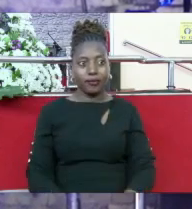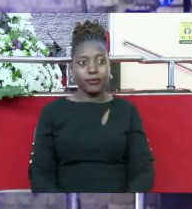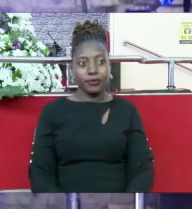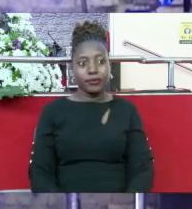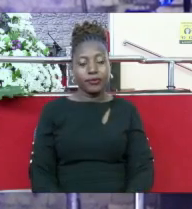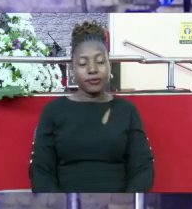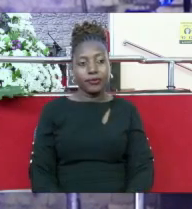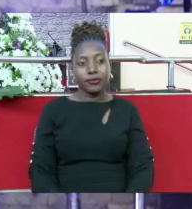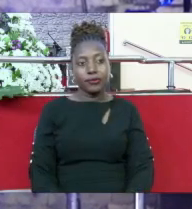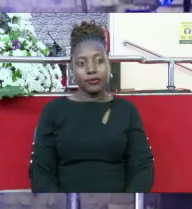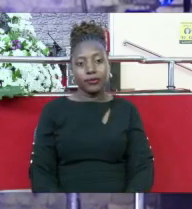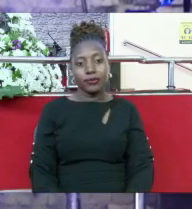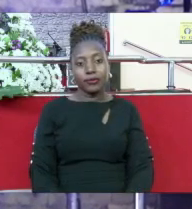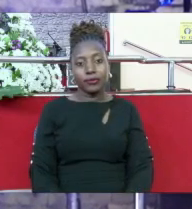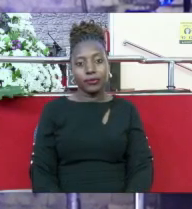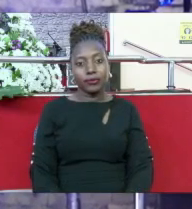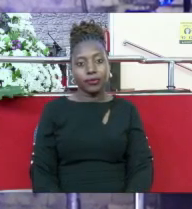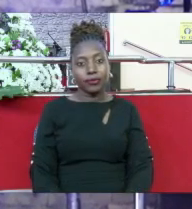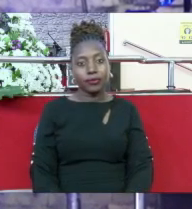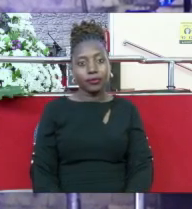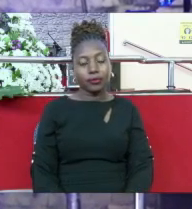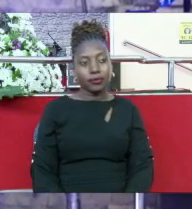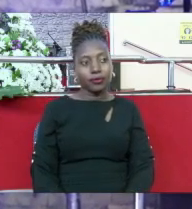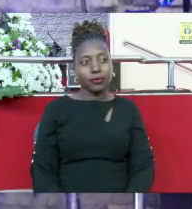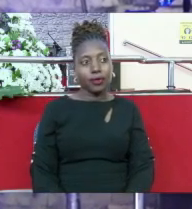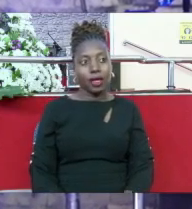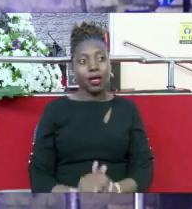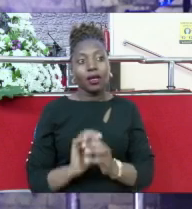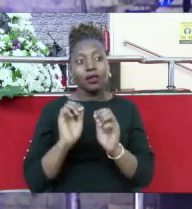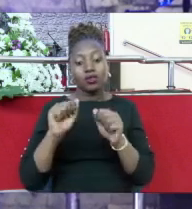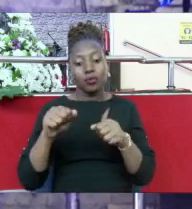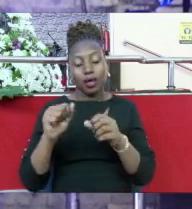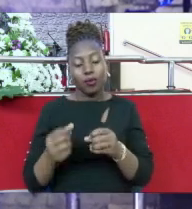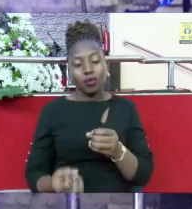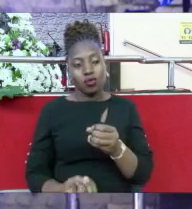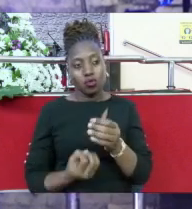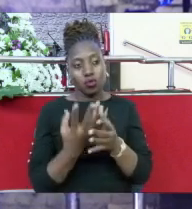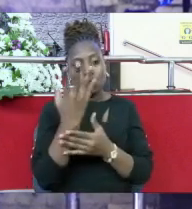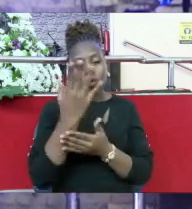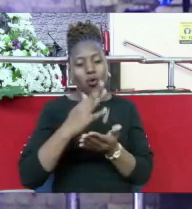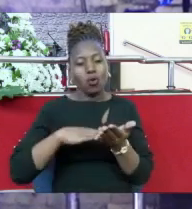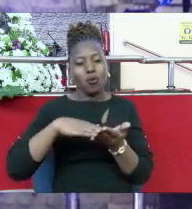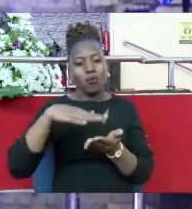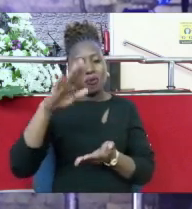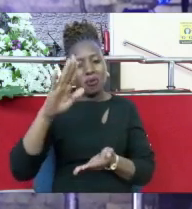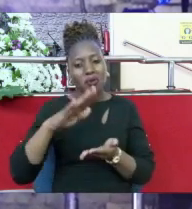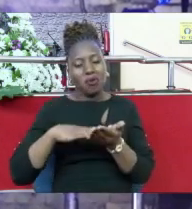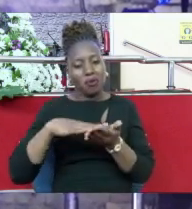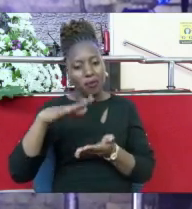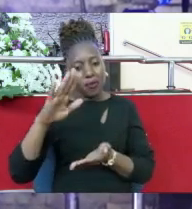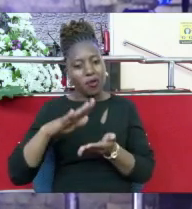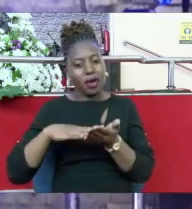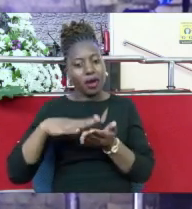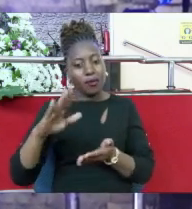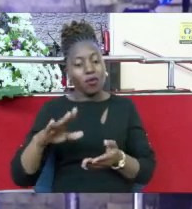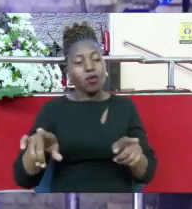kuziweza kuzitendeza kazi. So that they grow to be more and more and more like Jesus Christ.